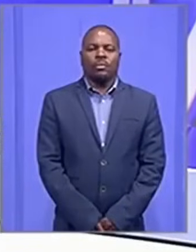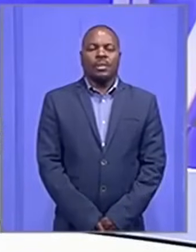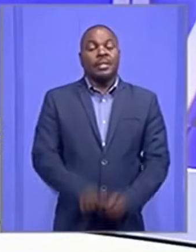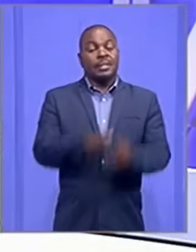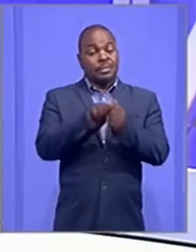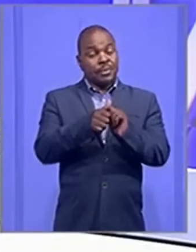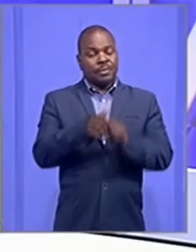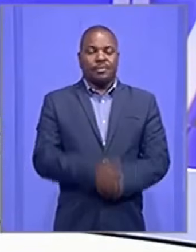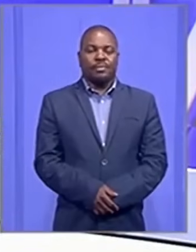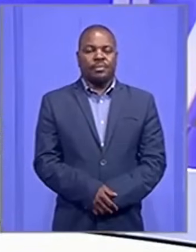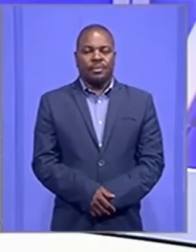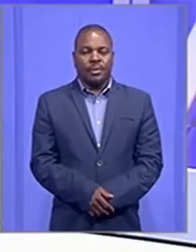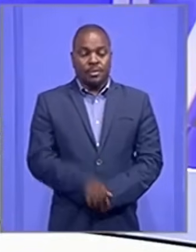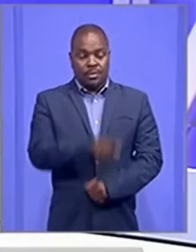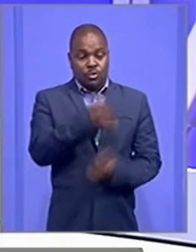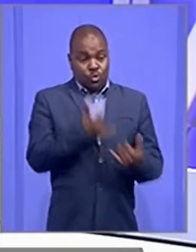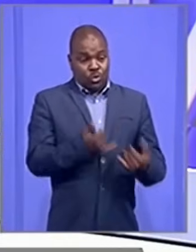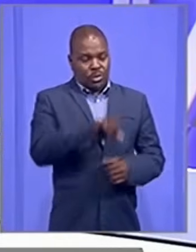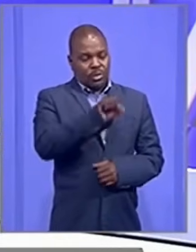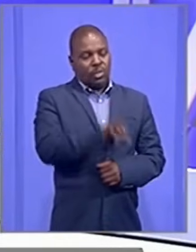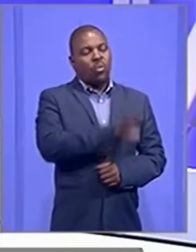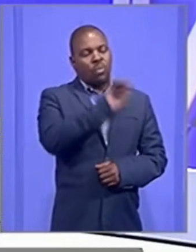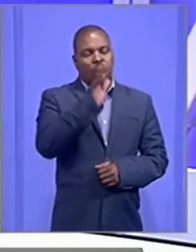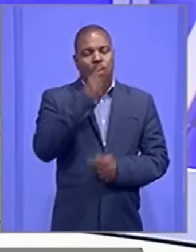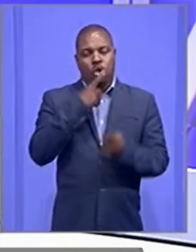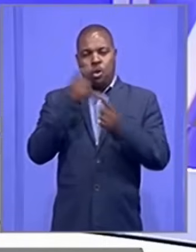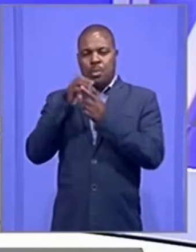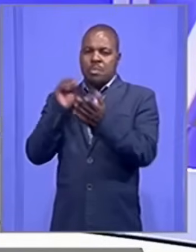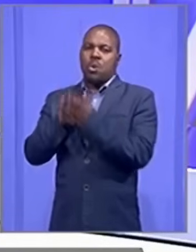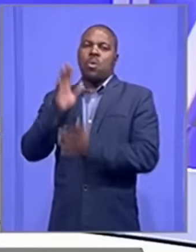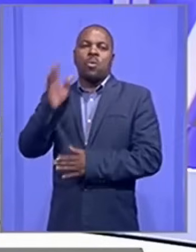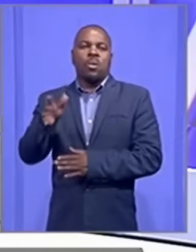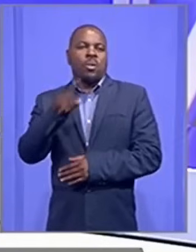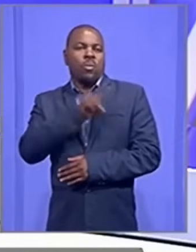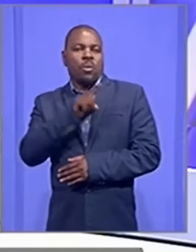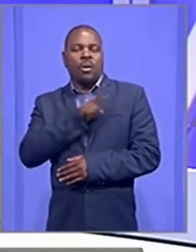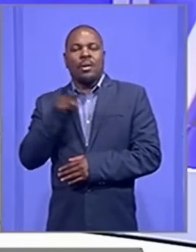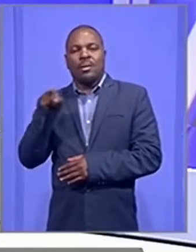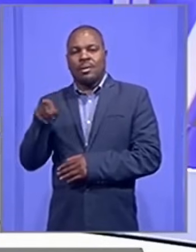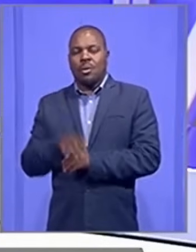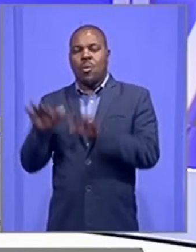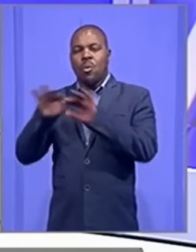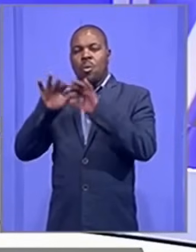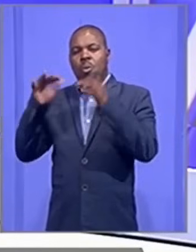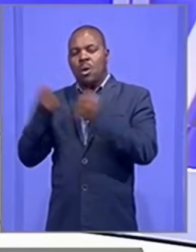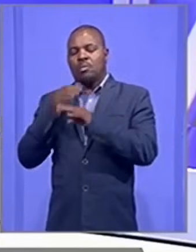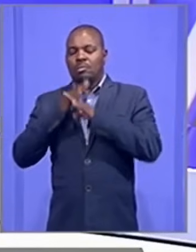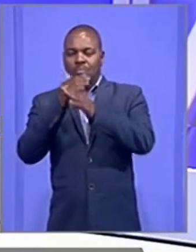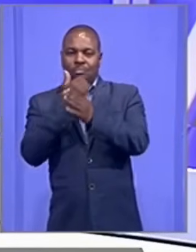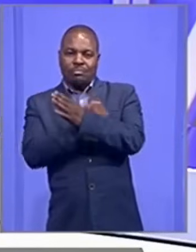Tša dipapadi le hono Afrika Borwa e tla ipelaetša kgahlanong le sephetho sa World